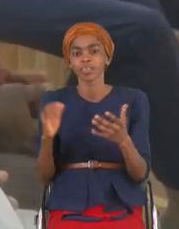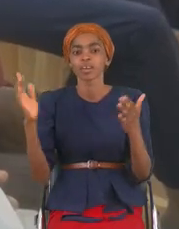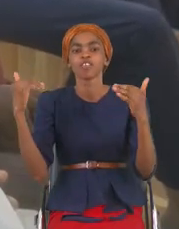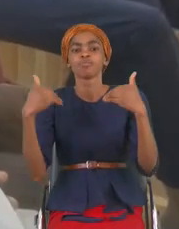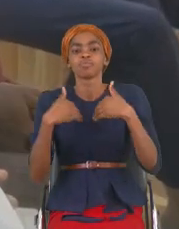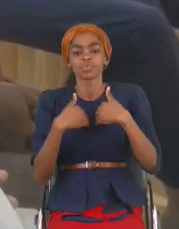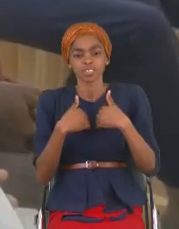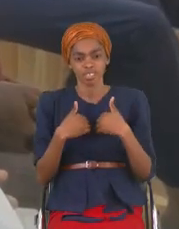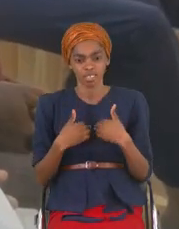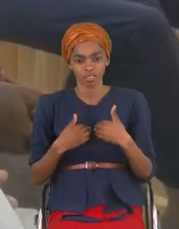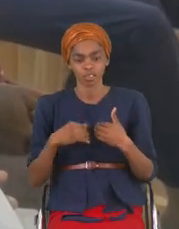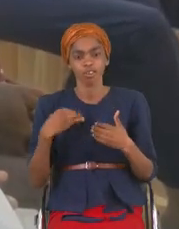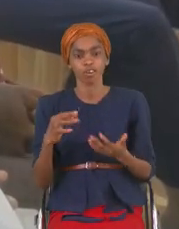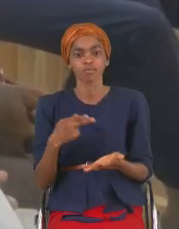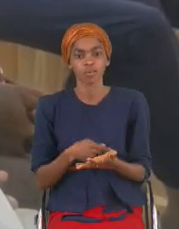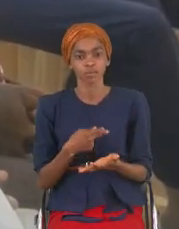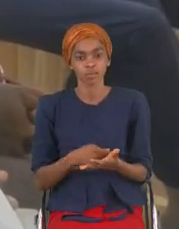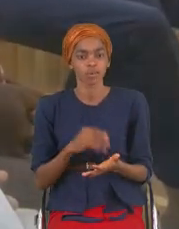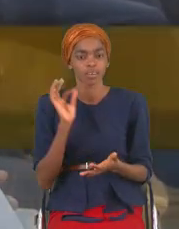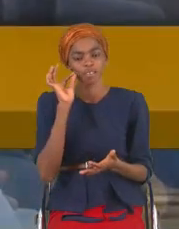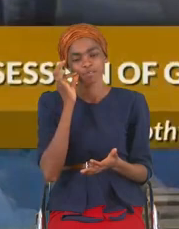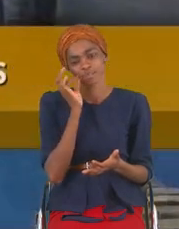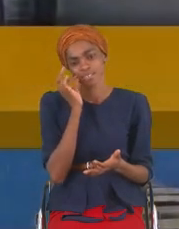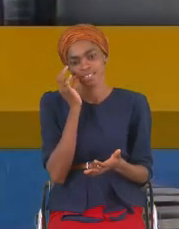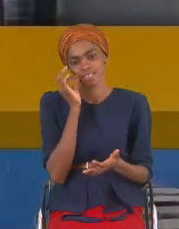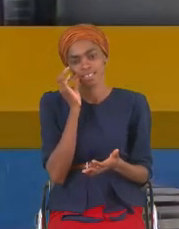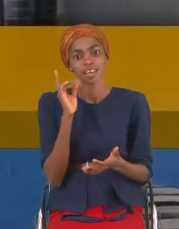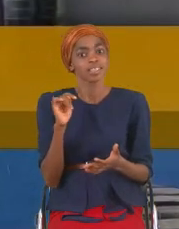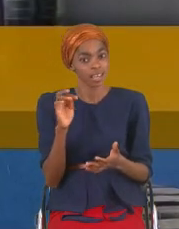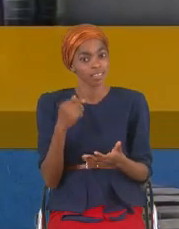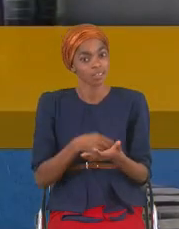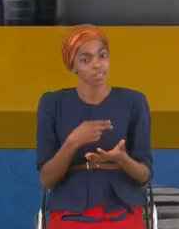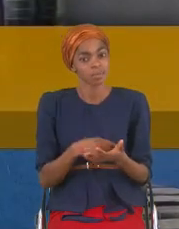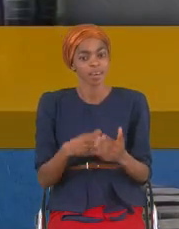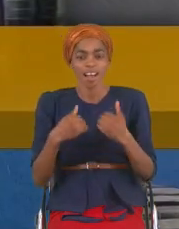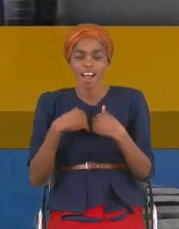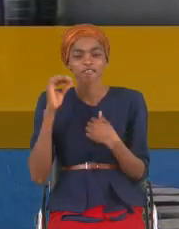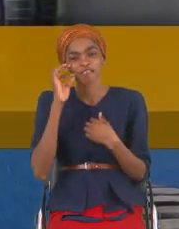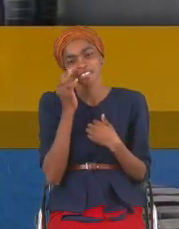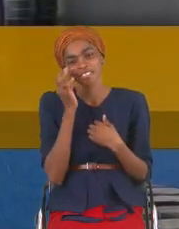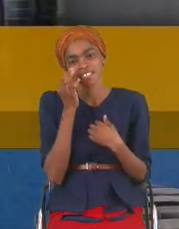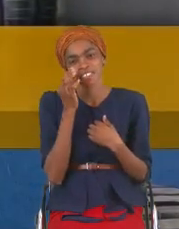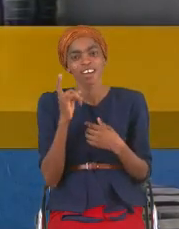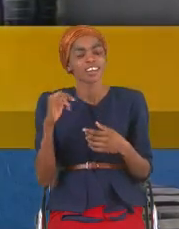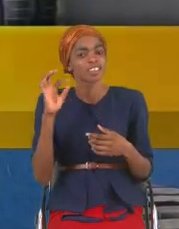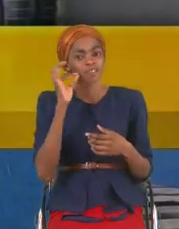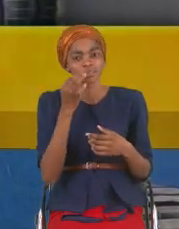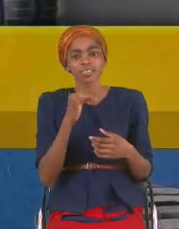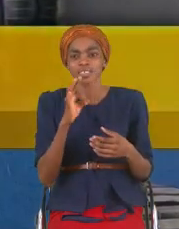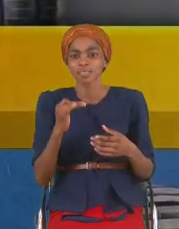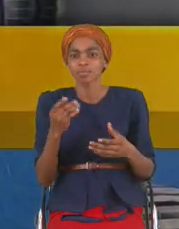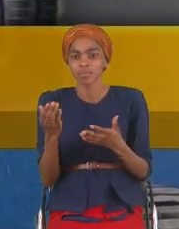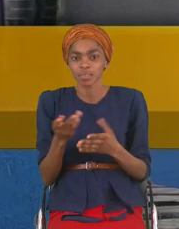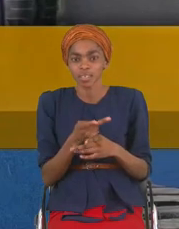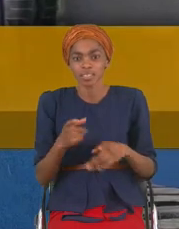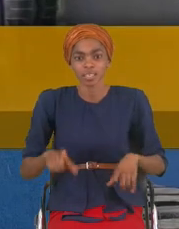of gospel fruits. The gospel bears fruit. The fruit of a new life, and the fruit